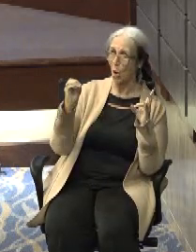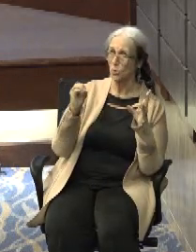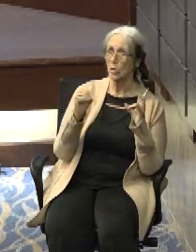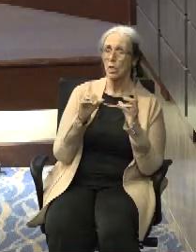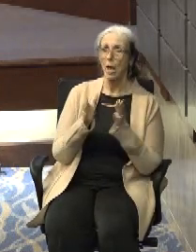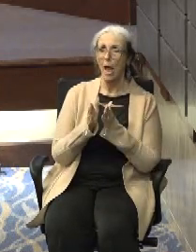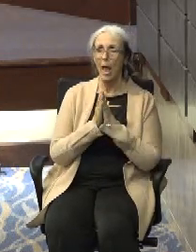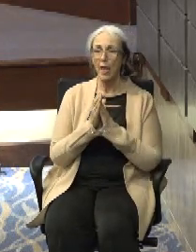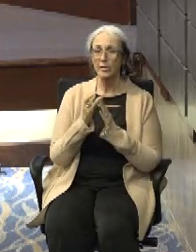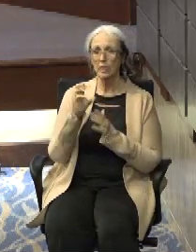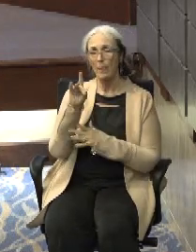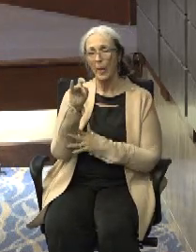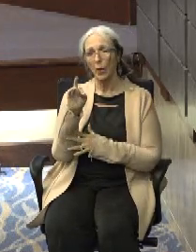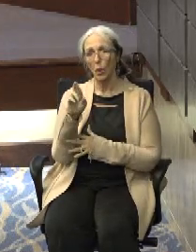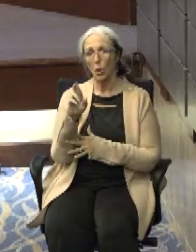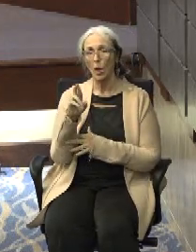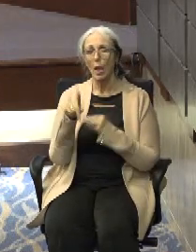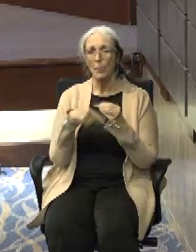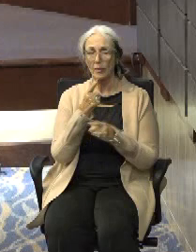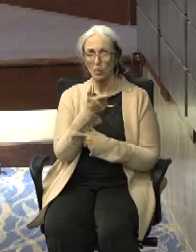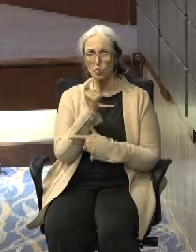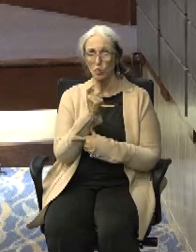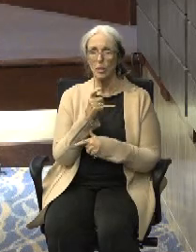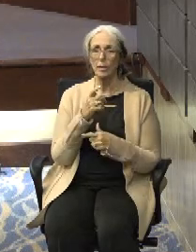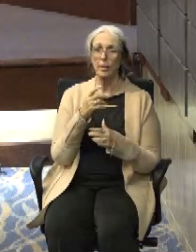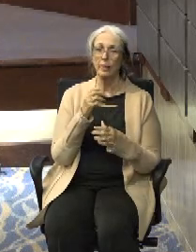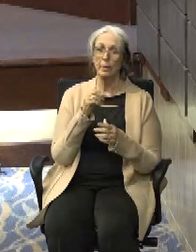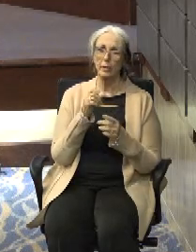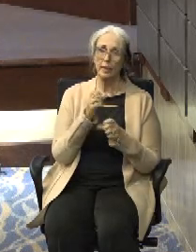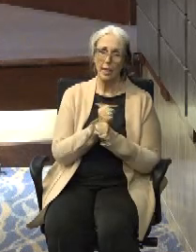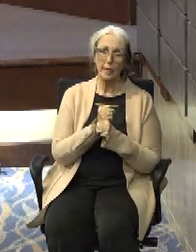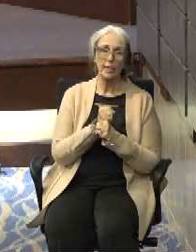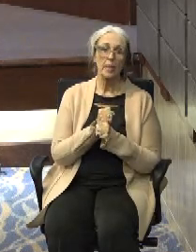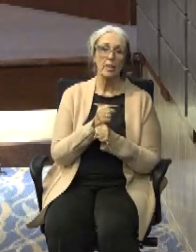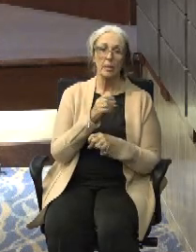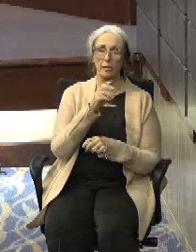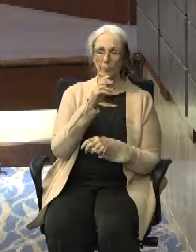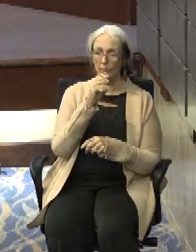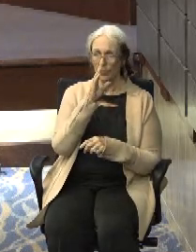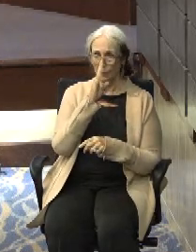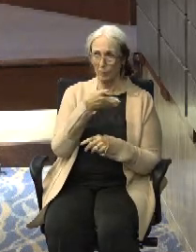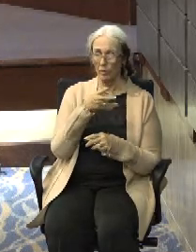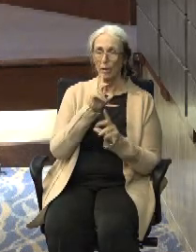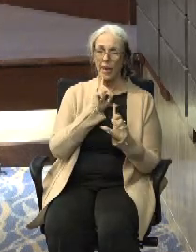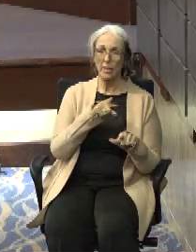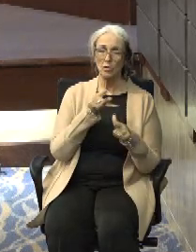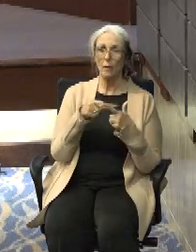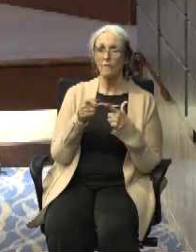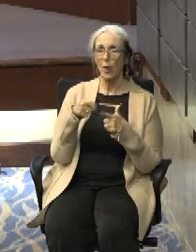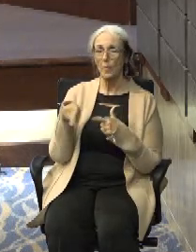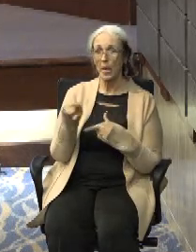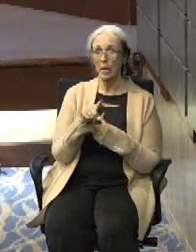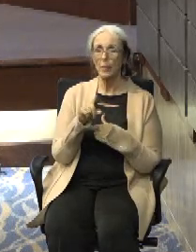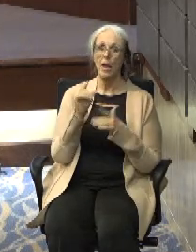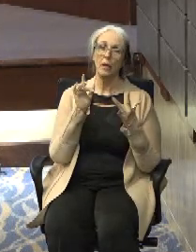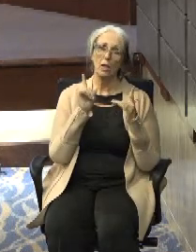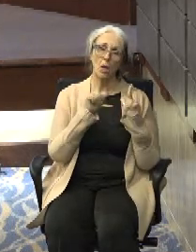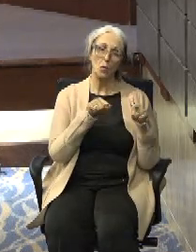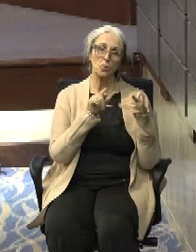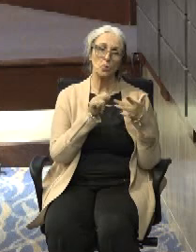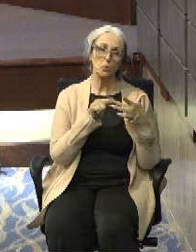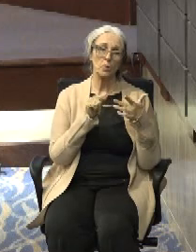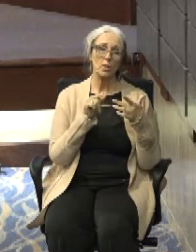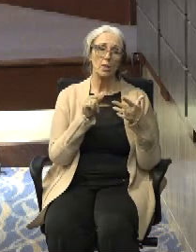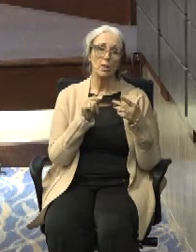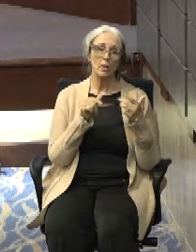asked Commander Hyatt about the shooting. After getting an unprofessional, dismissive, and quite offensive response from him, I reached out to Assistant City